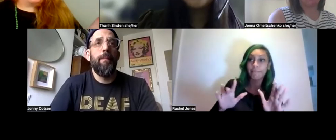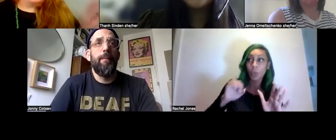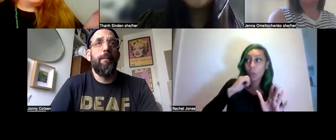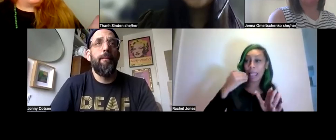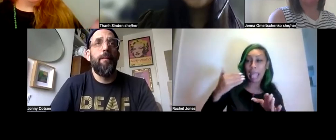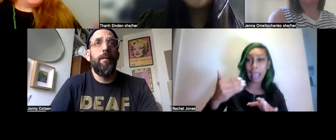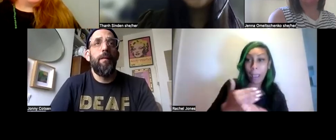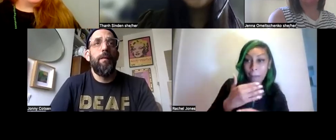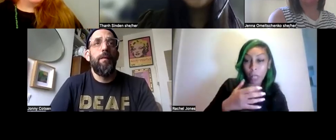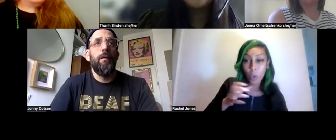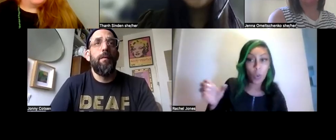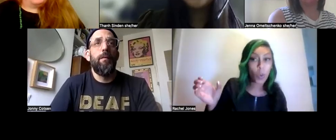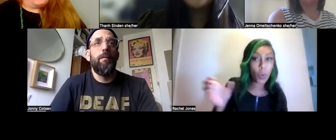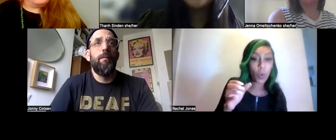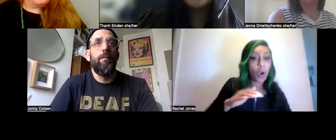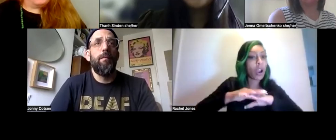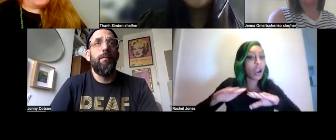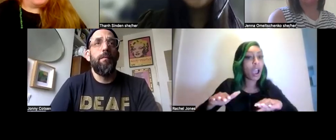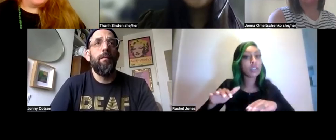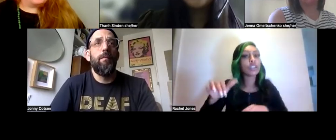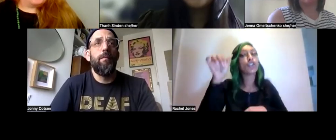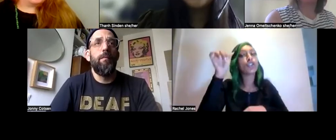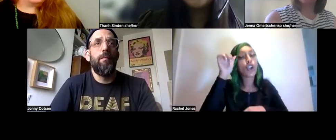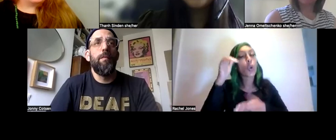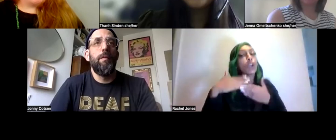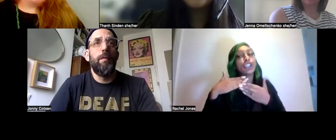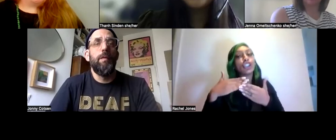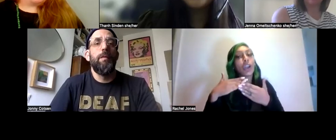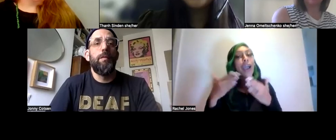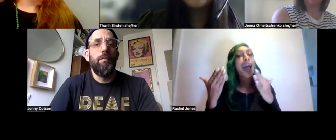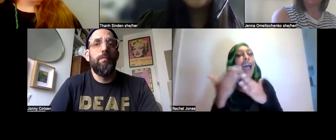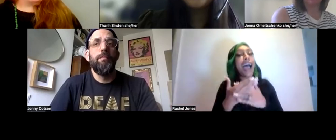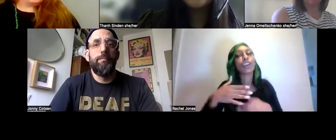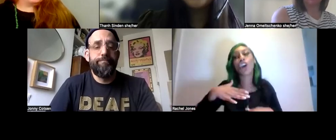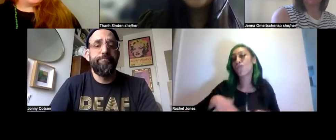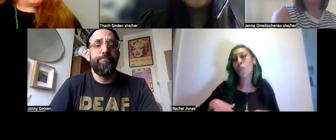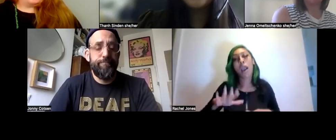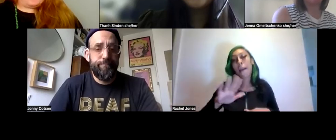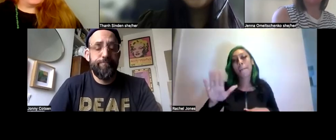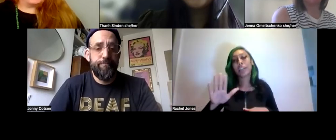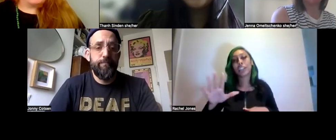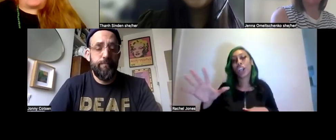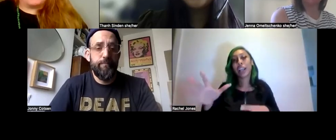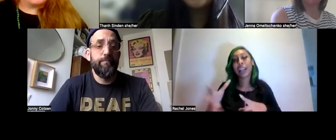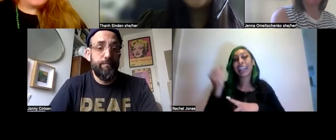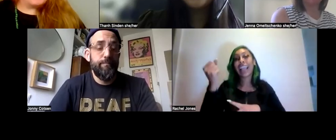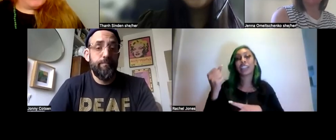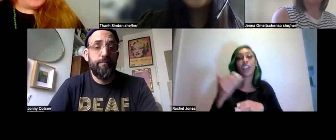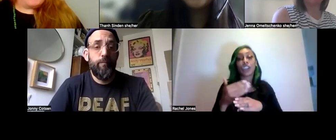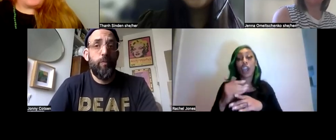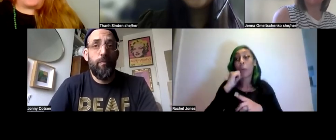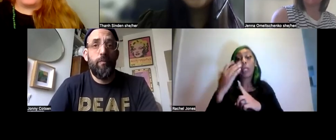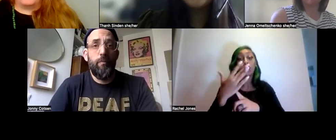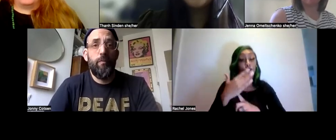me or not? Knowing that sharing your access requirements and then not getting the job for that reason is actually discrimination. So